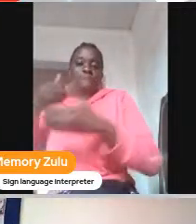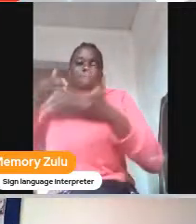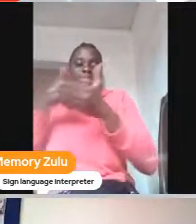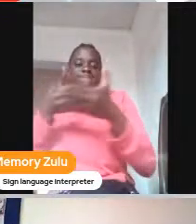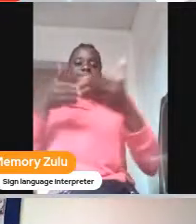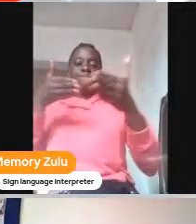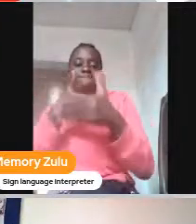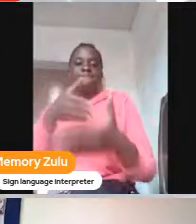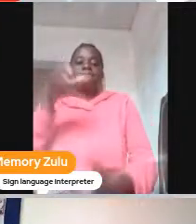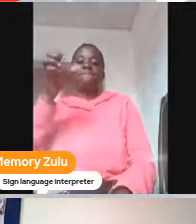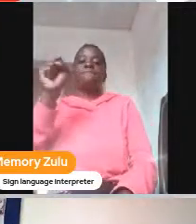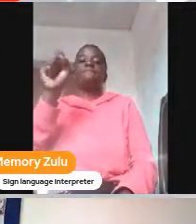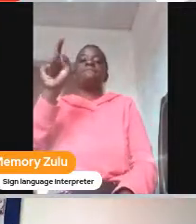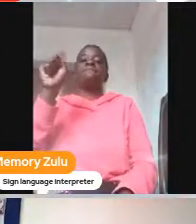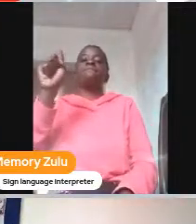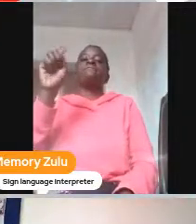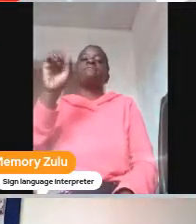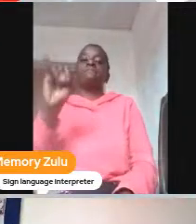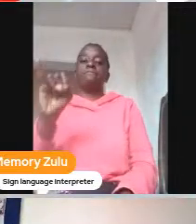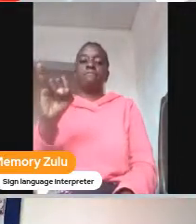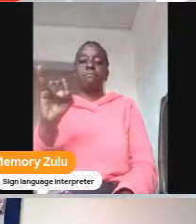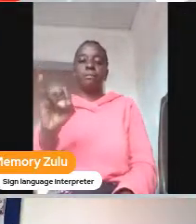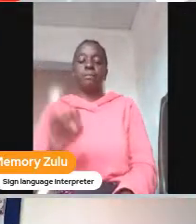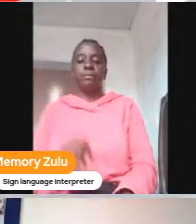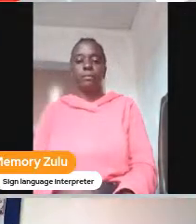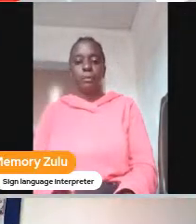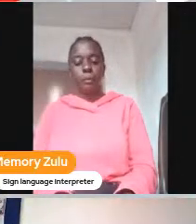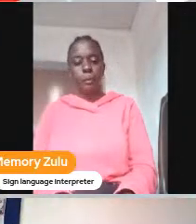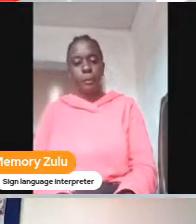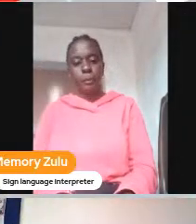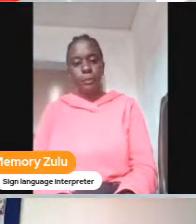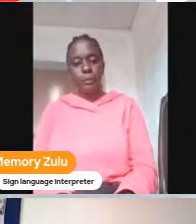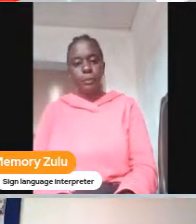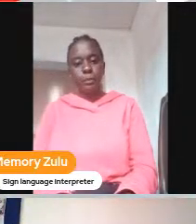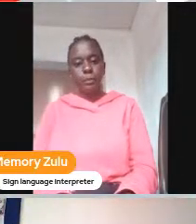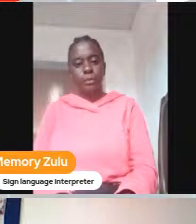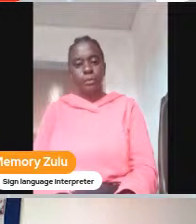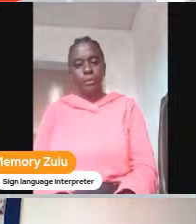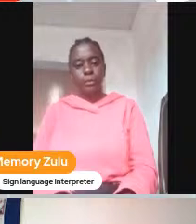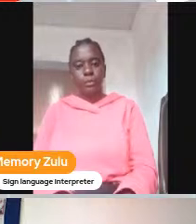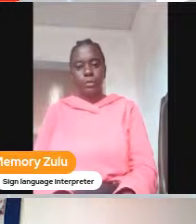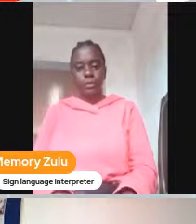Okay, so condoms are 100%